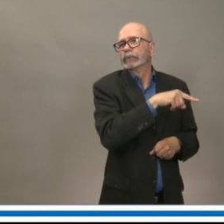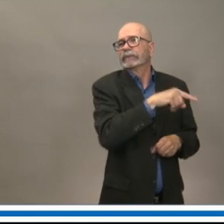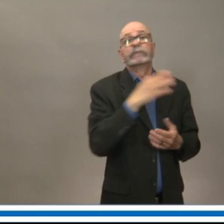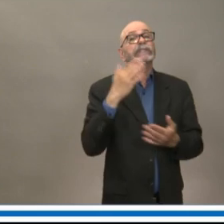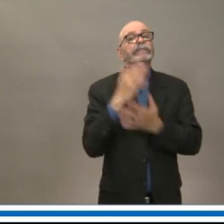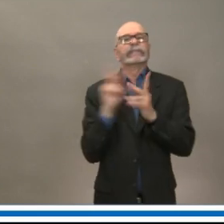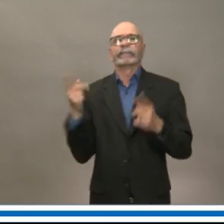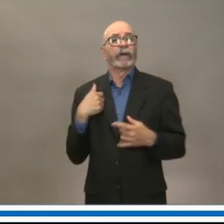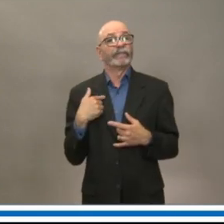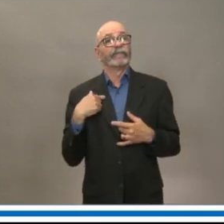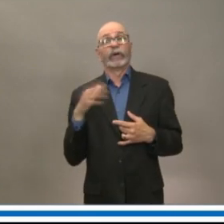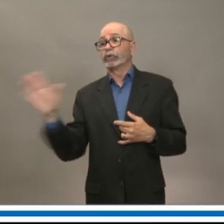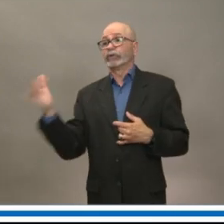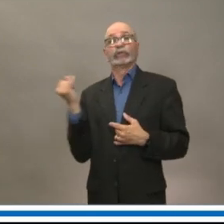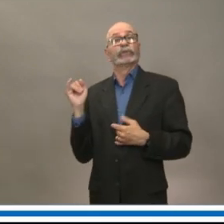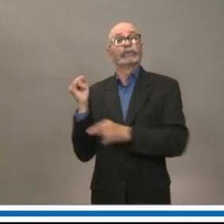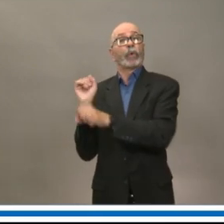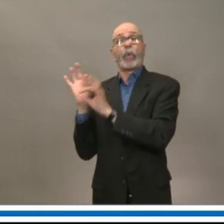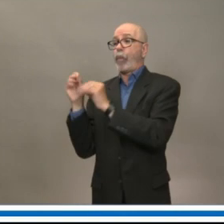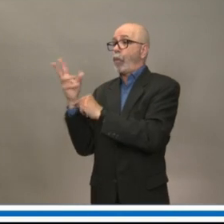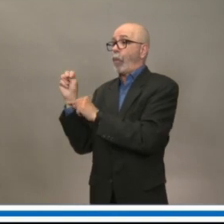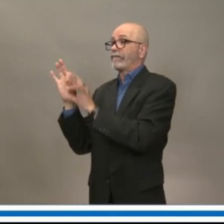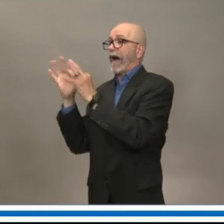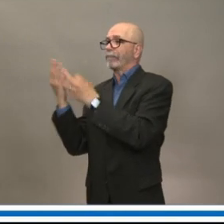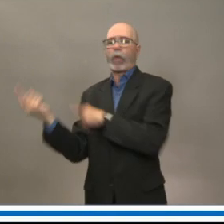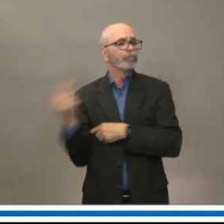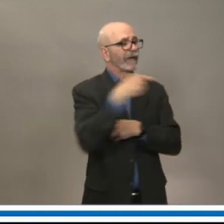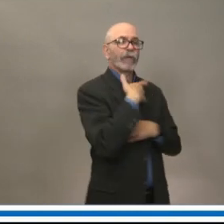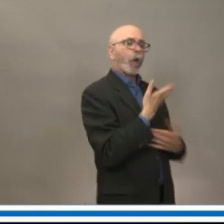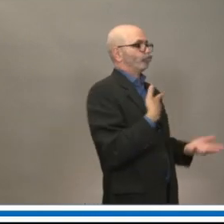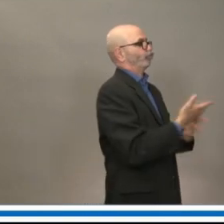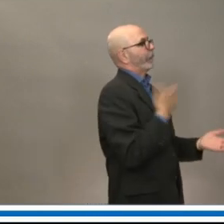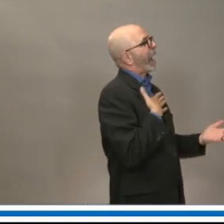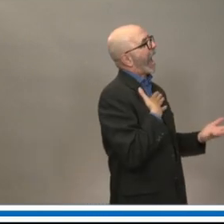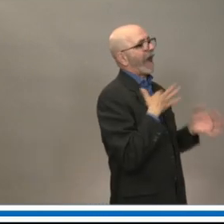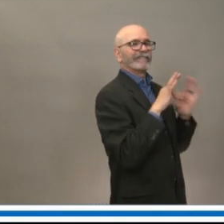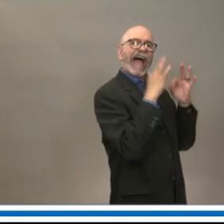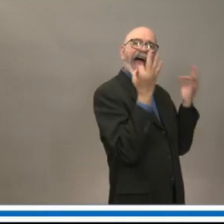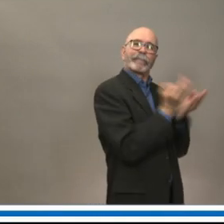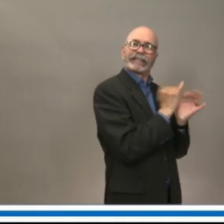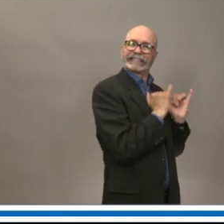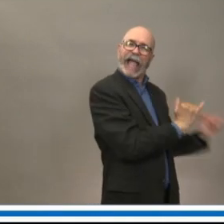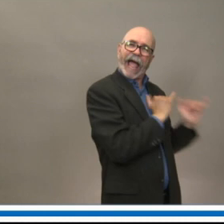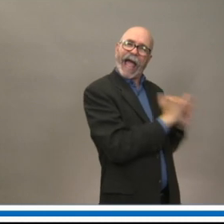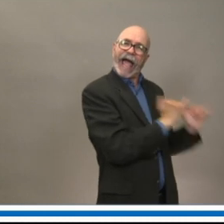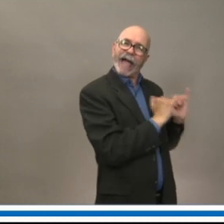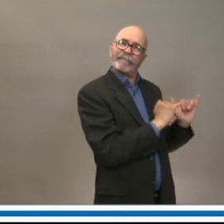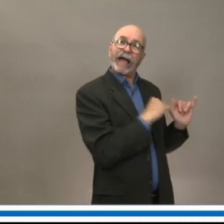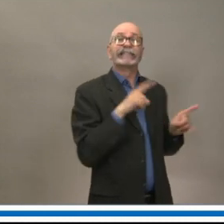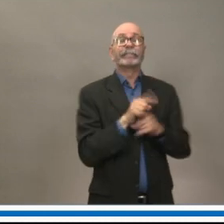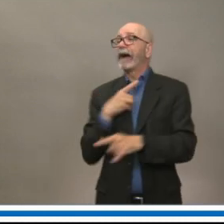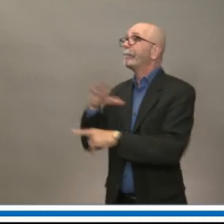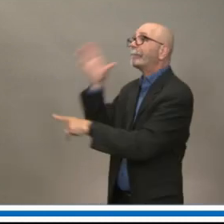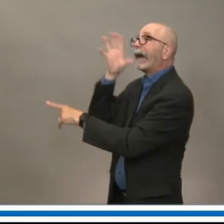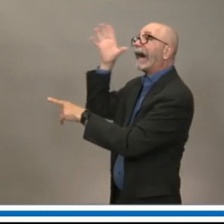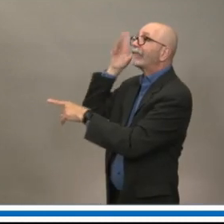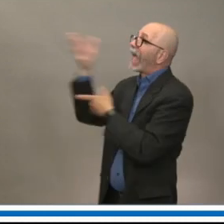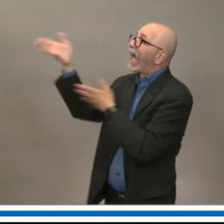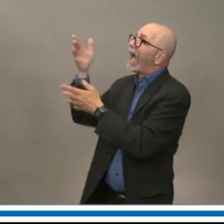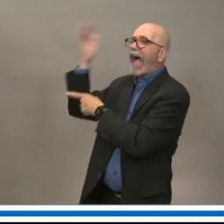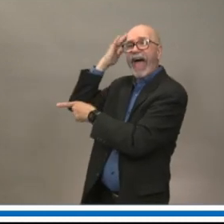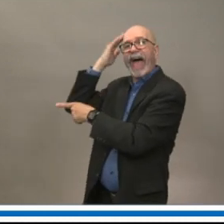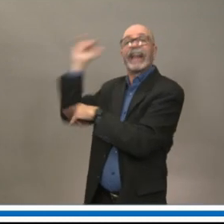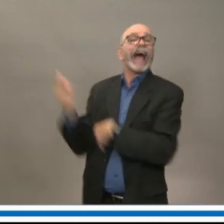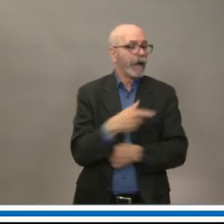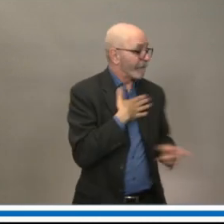And I know it's hard on our families on the outside. We've kept you away from your mother, your fathers, your grandmother, and your grandfathers. You've missed the